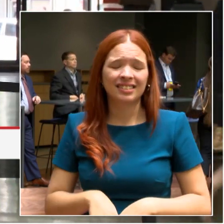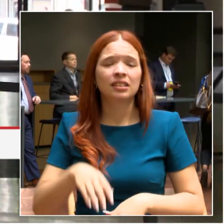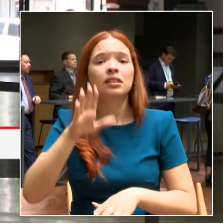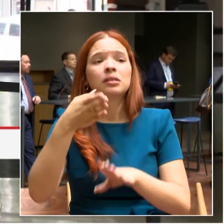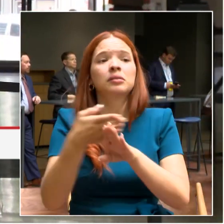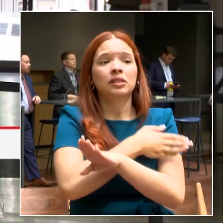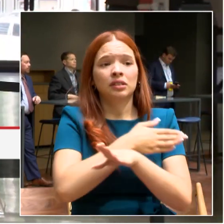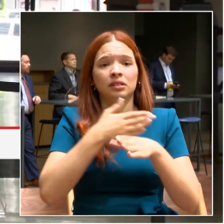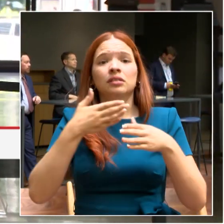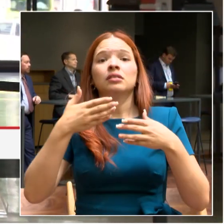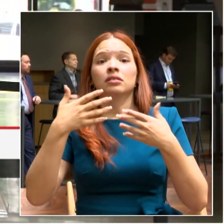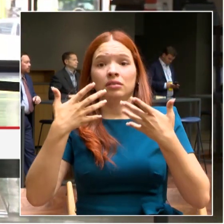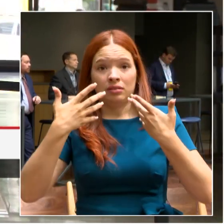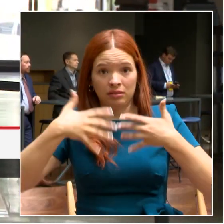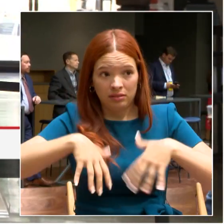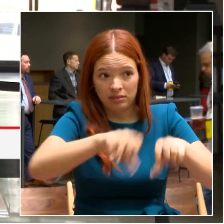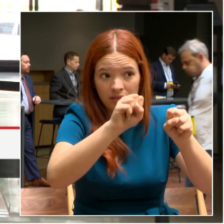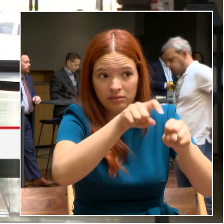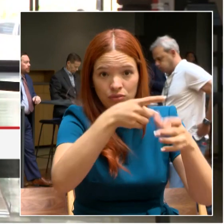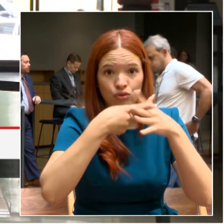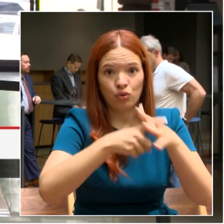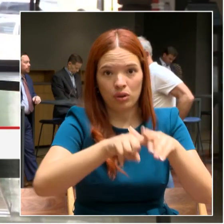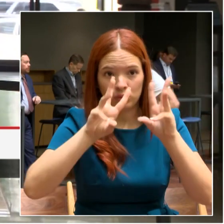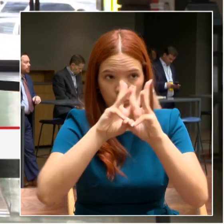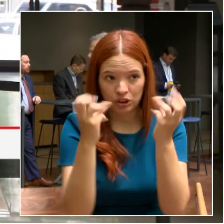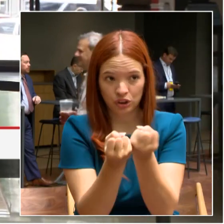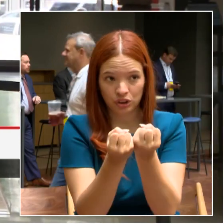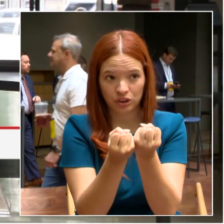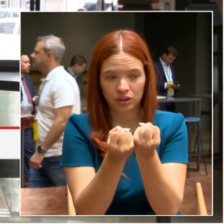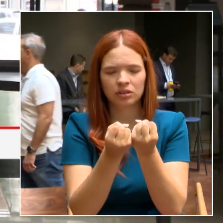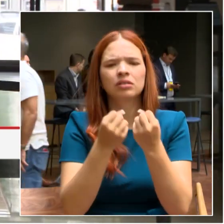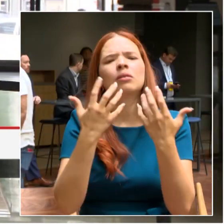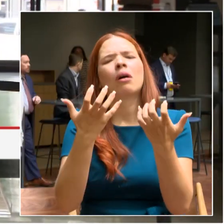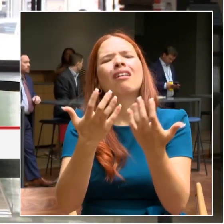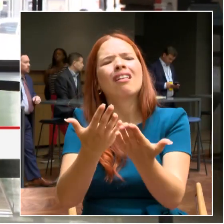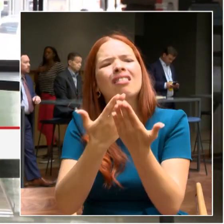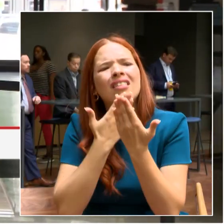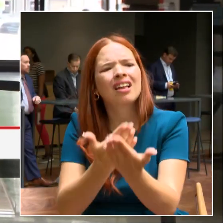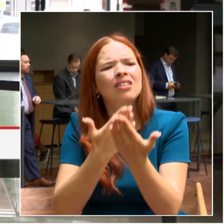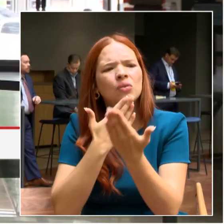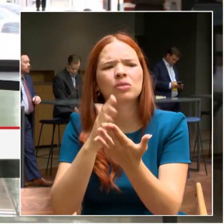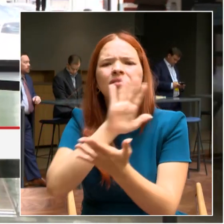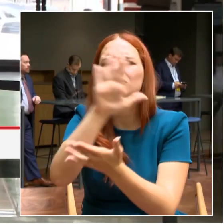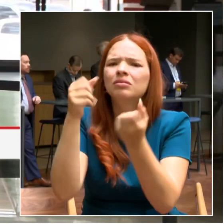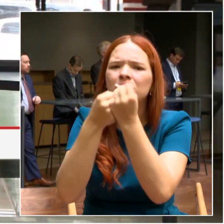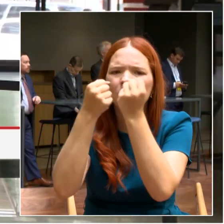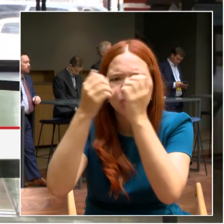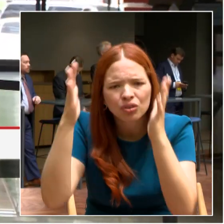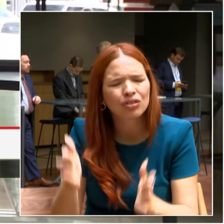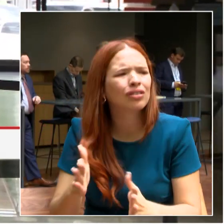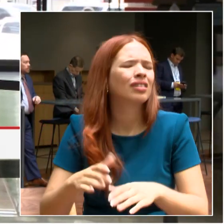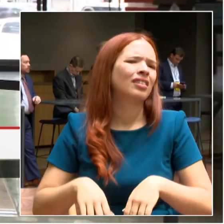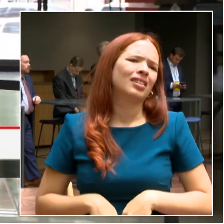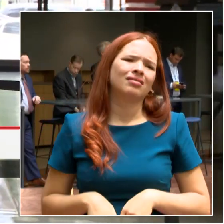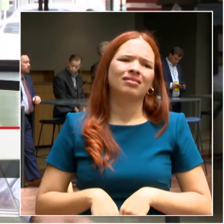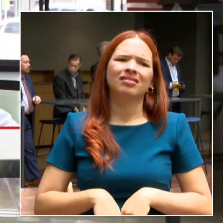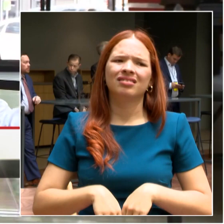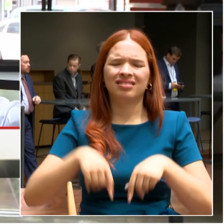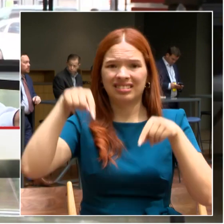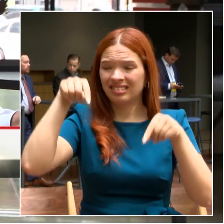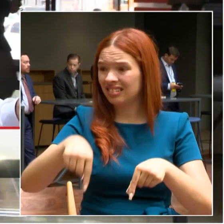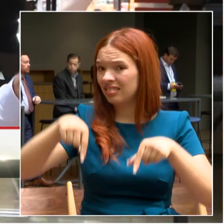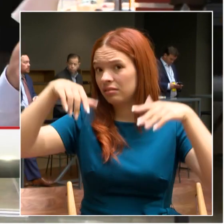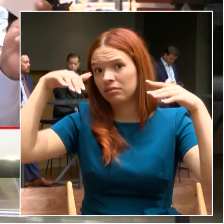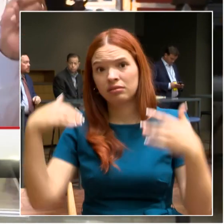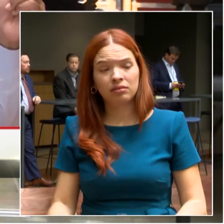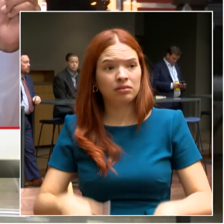sponsors for their support. This would not be happening, but for them, the people who invested in this program, we really appreciate it,